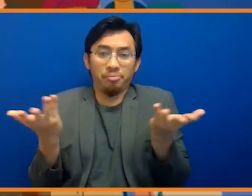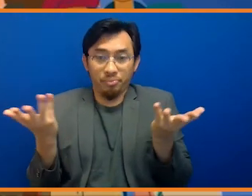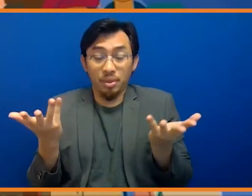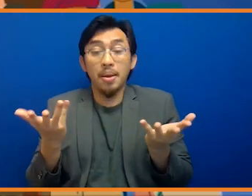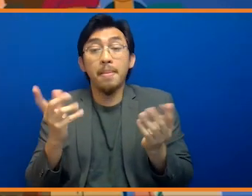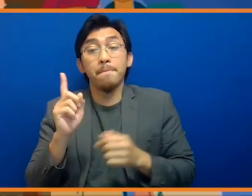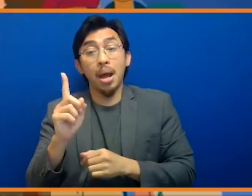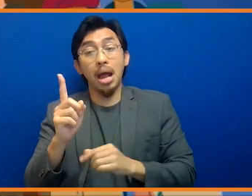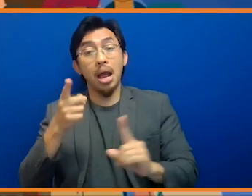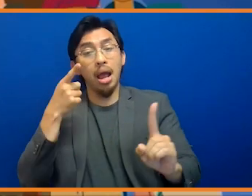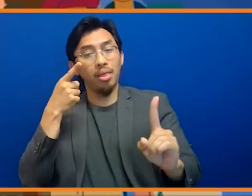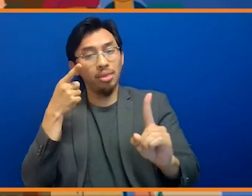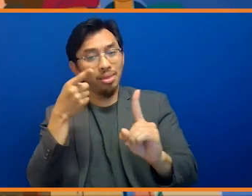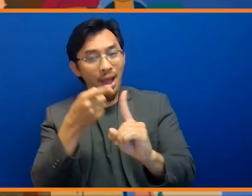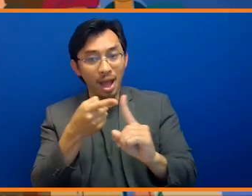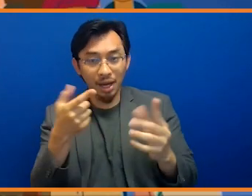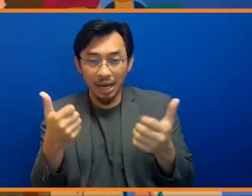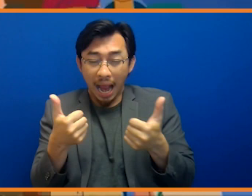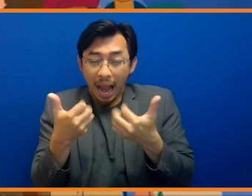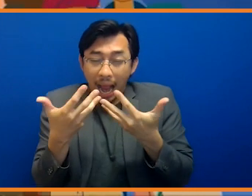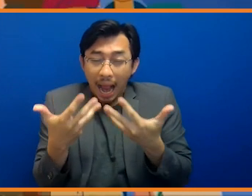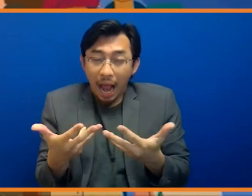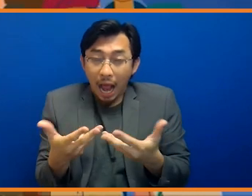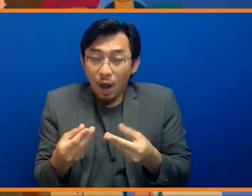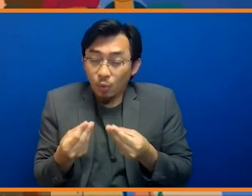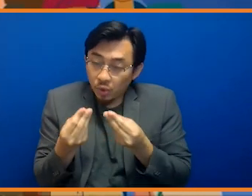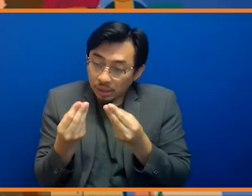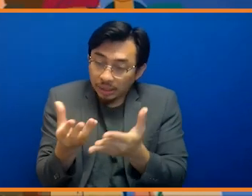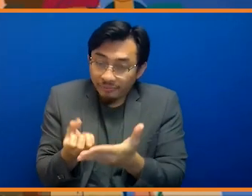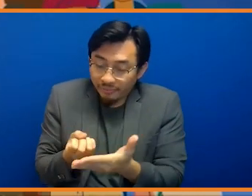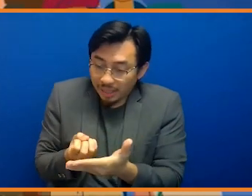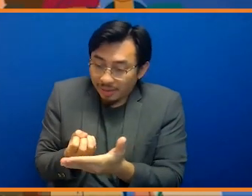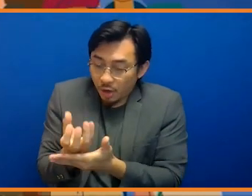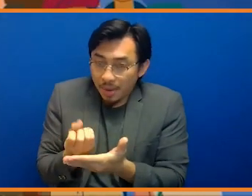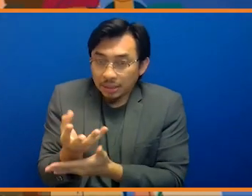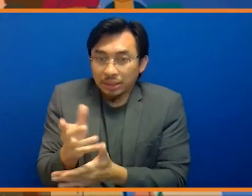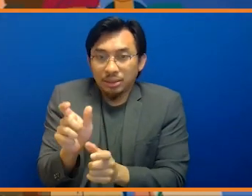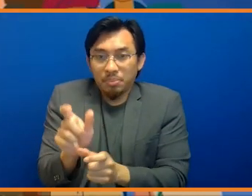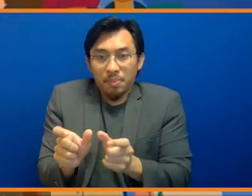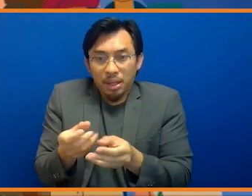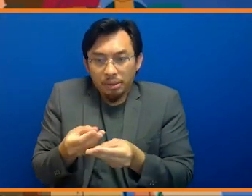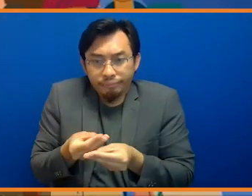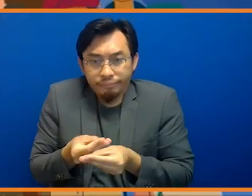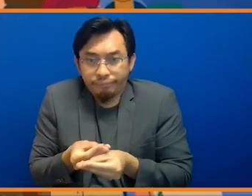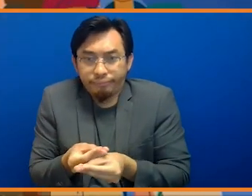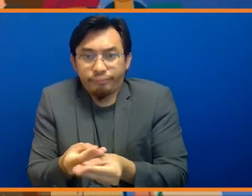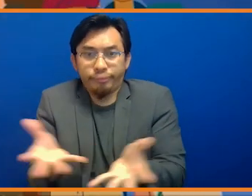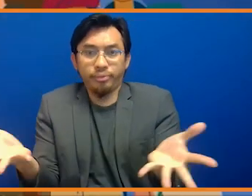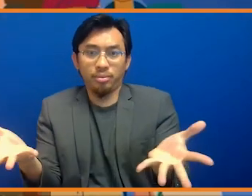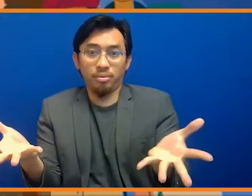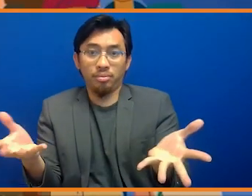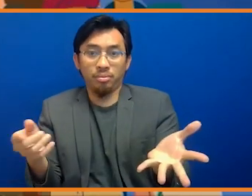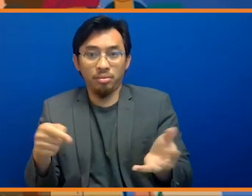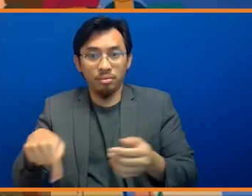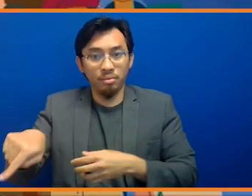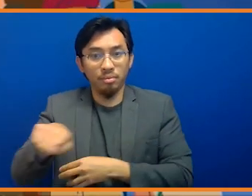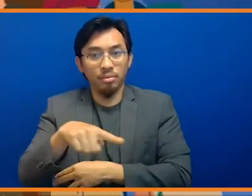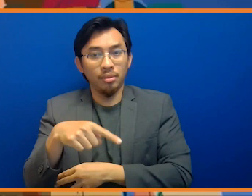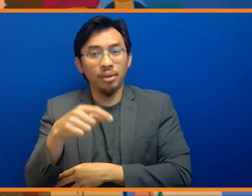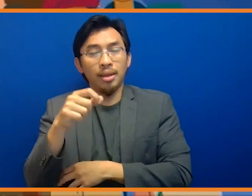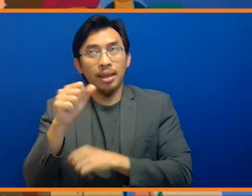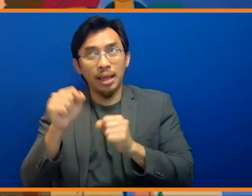But our target is how to effectively send the message to the people so that they